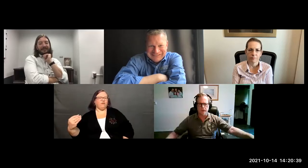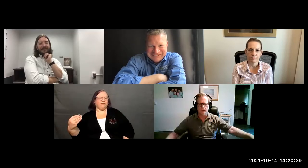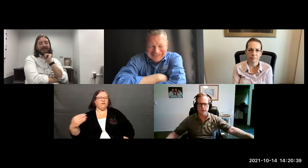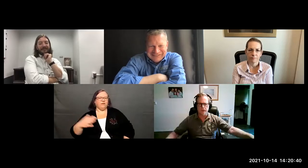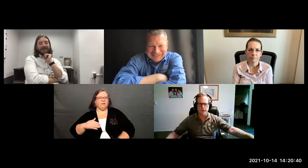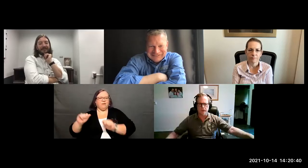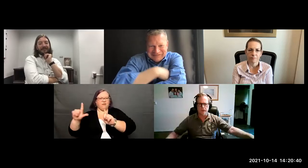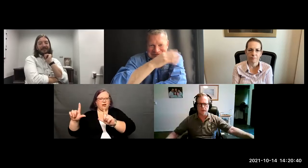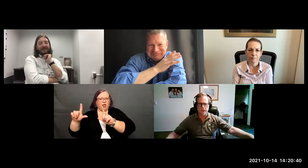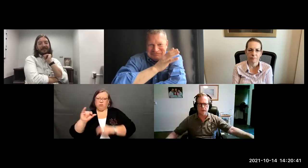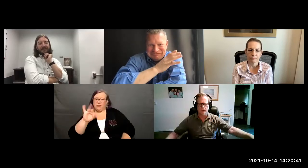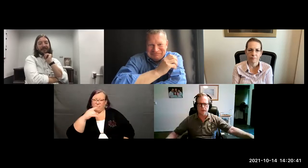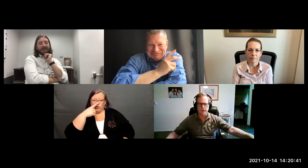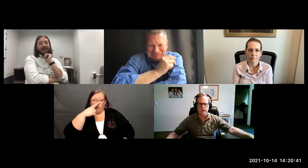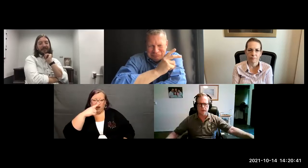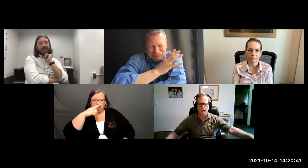if I can.